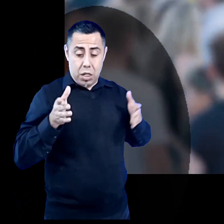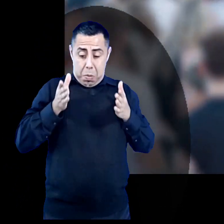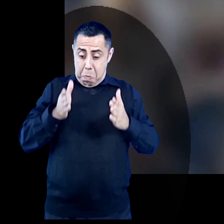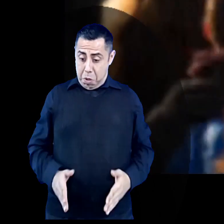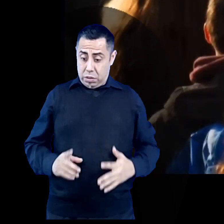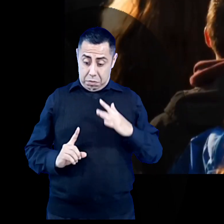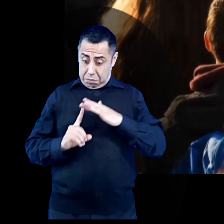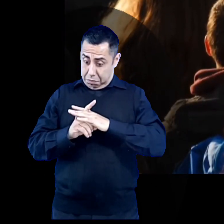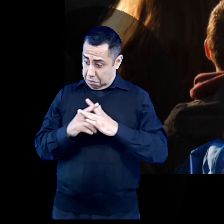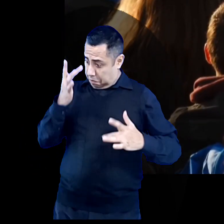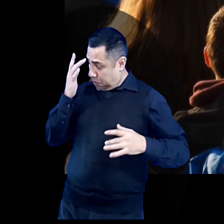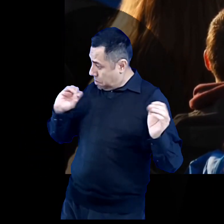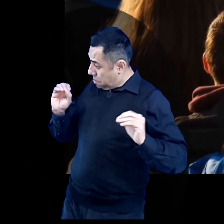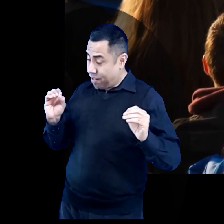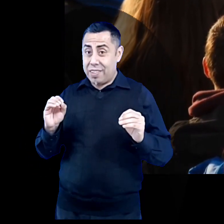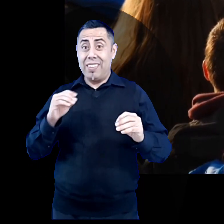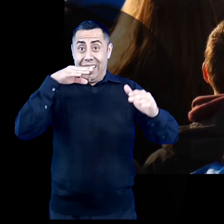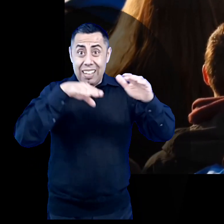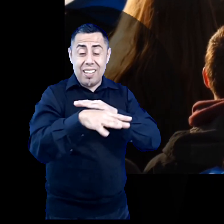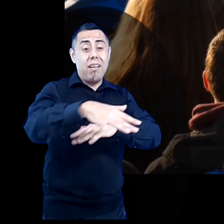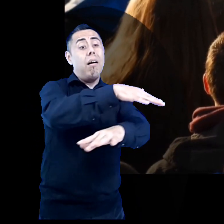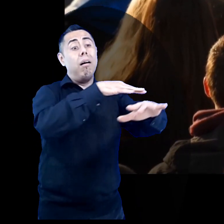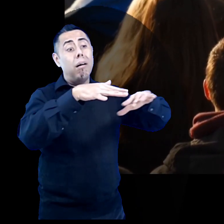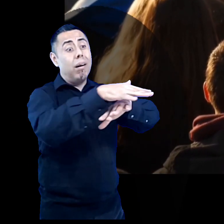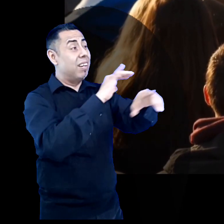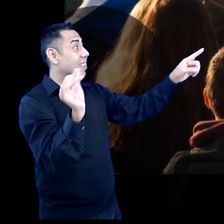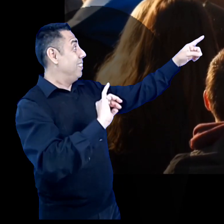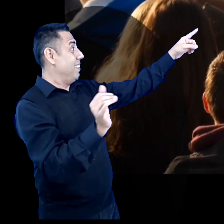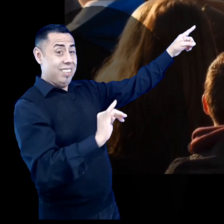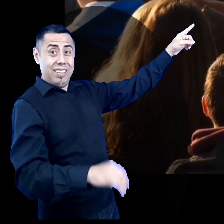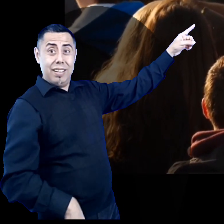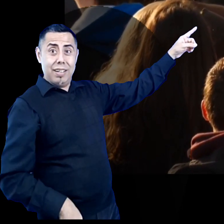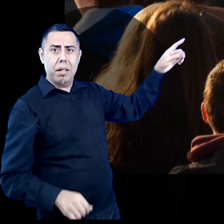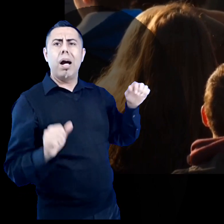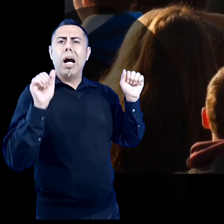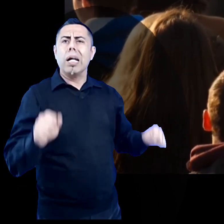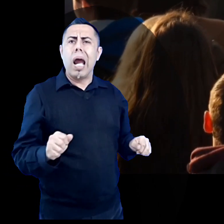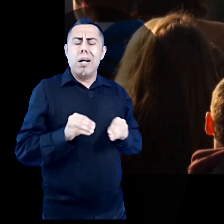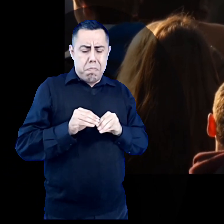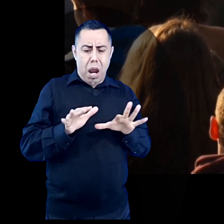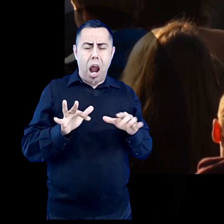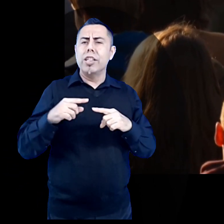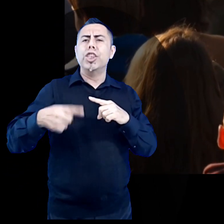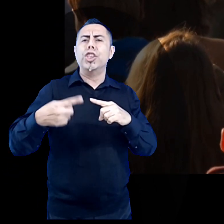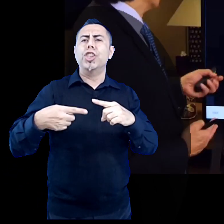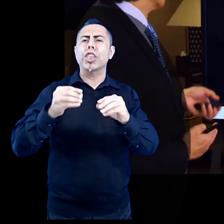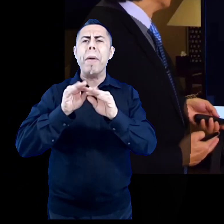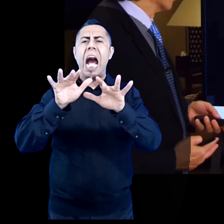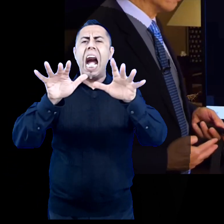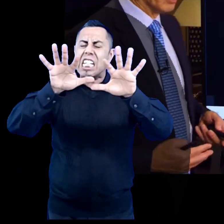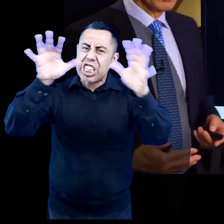this have the capability of spreading and in generating this pandemic.